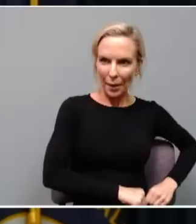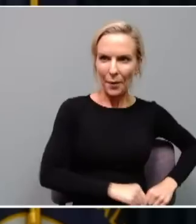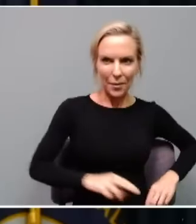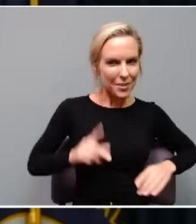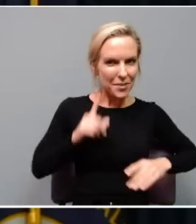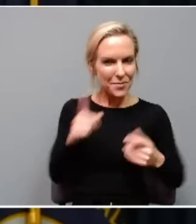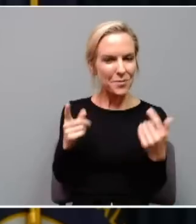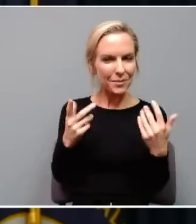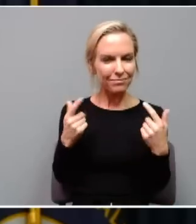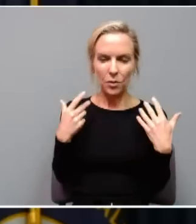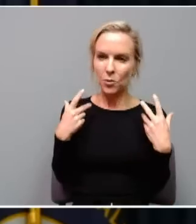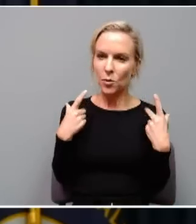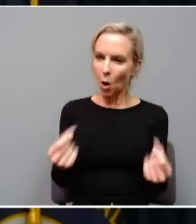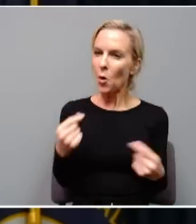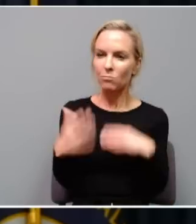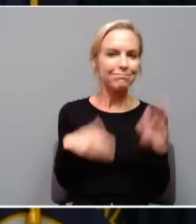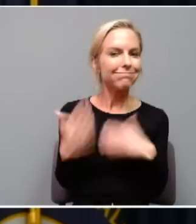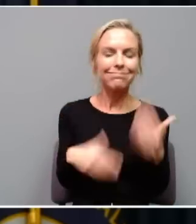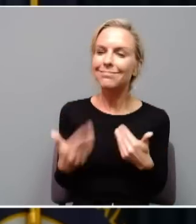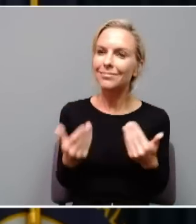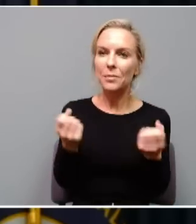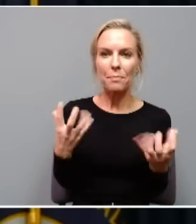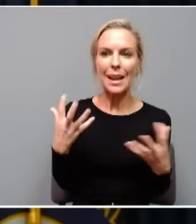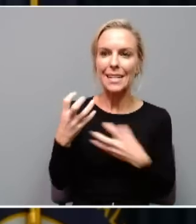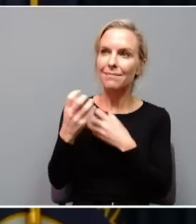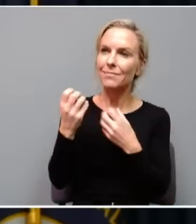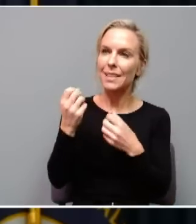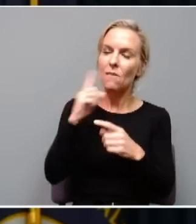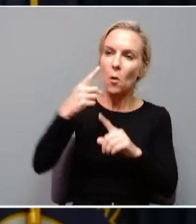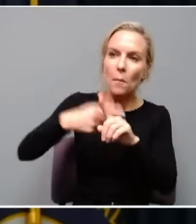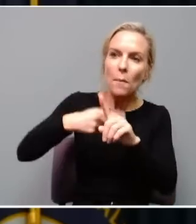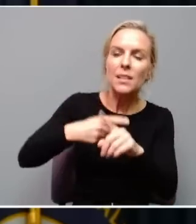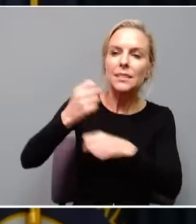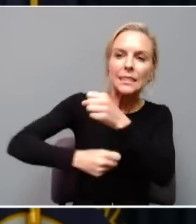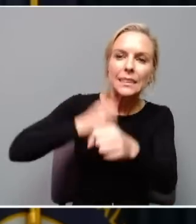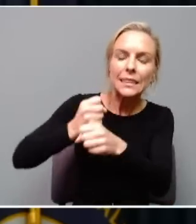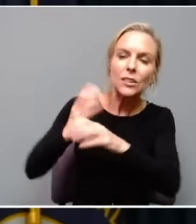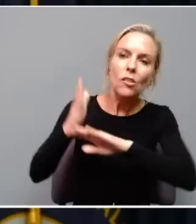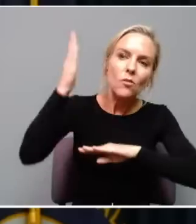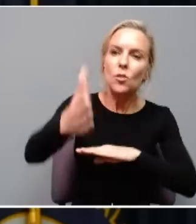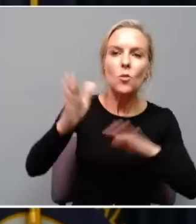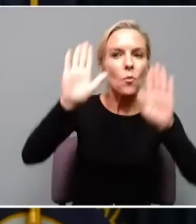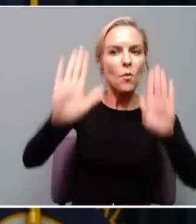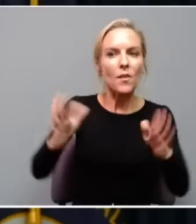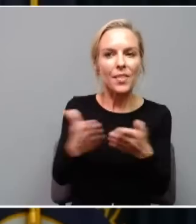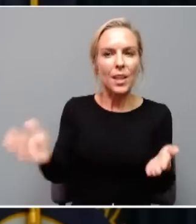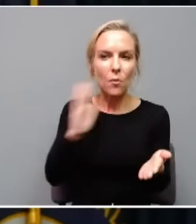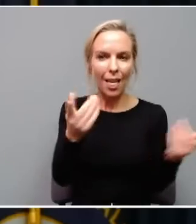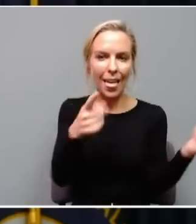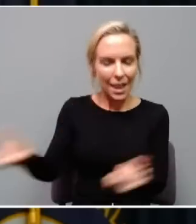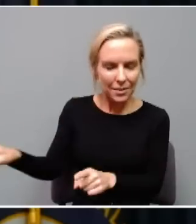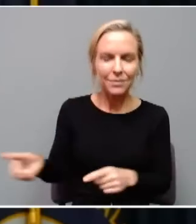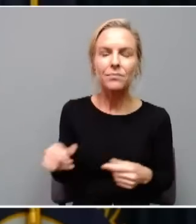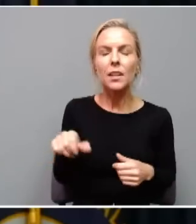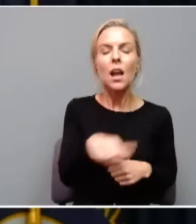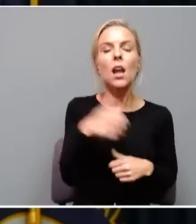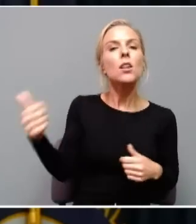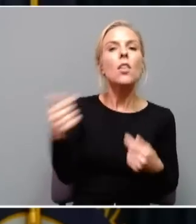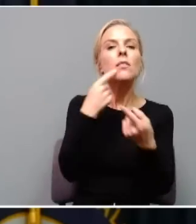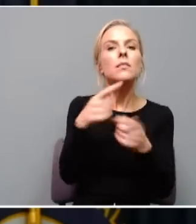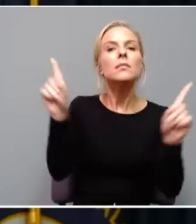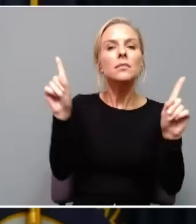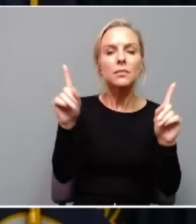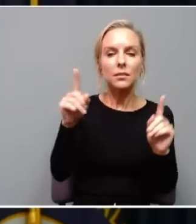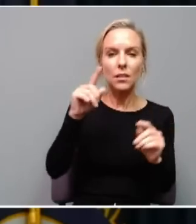coming weeks and months and years. Today, I also want to highlight a great development from another technology-driven business that's